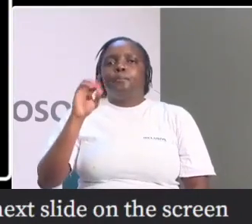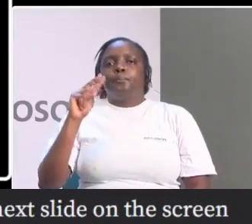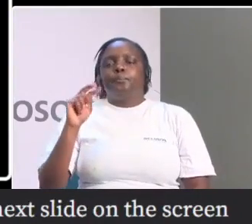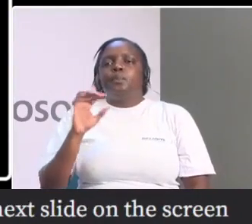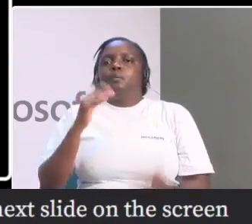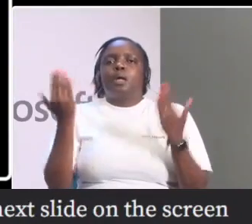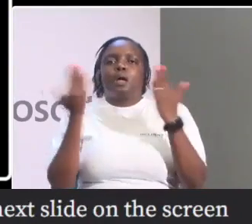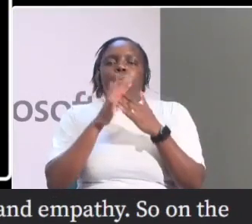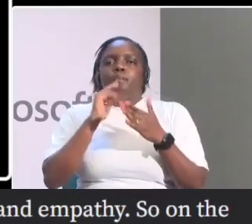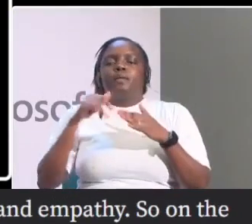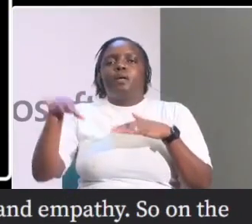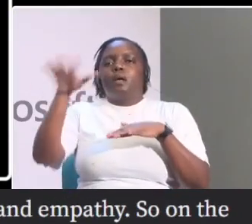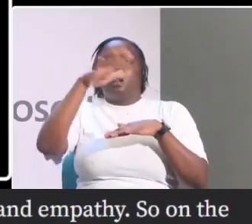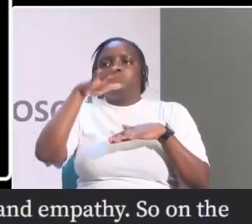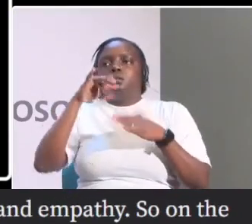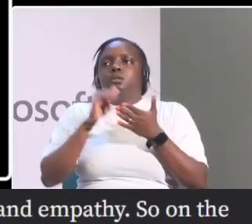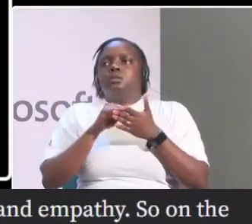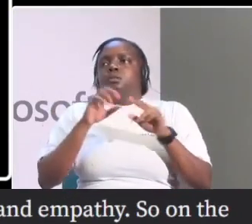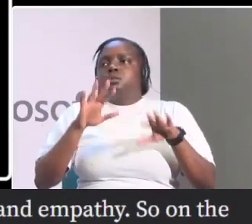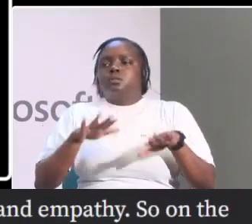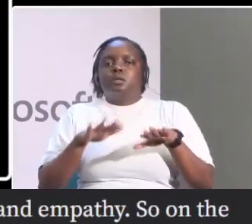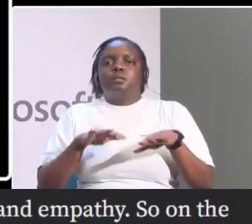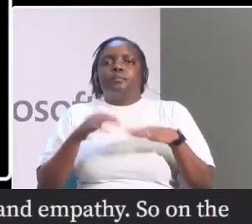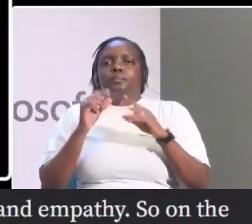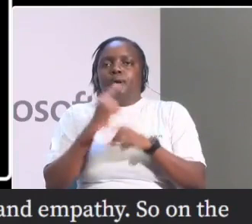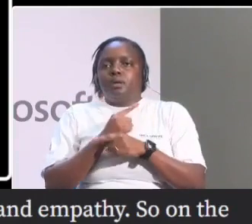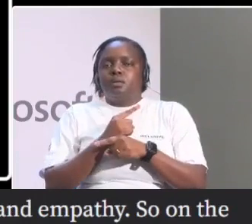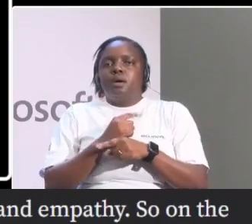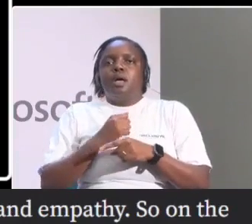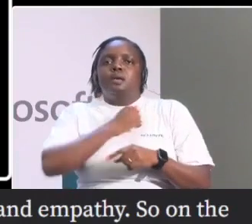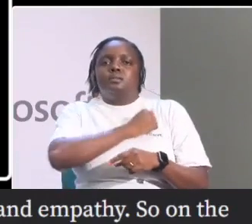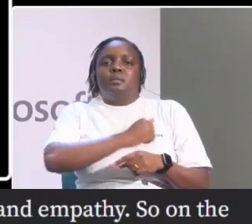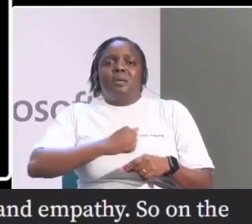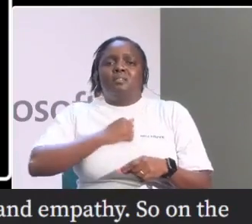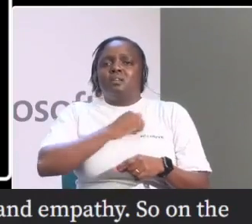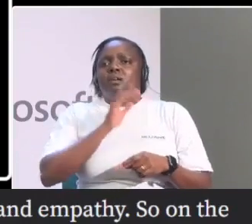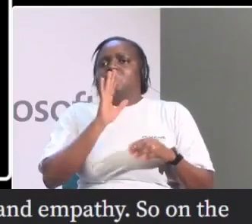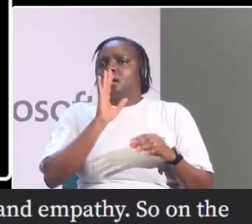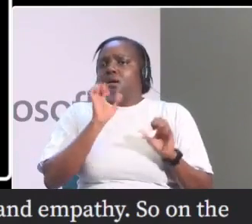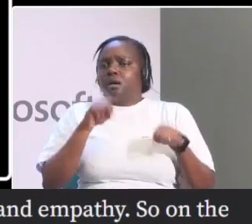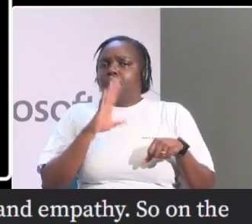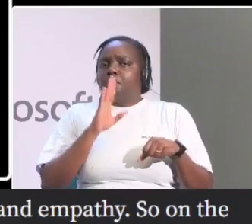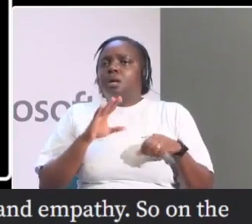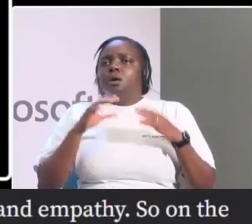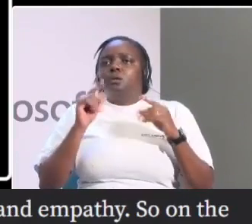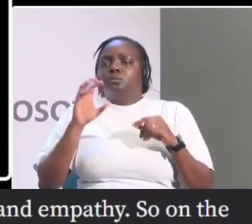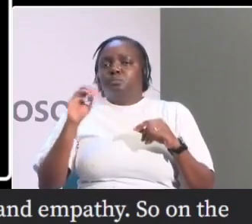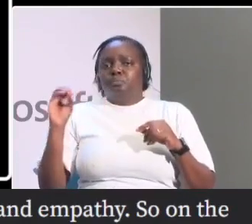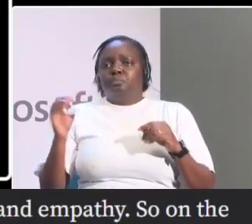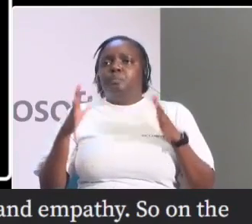the clouds, and it says just right. So sympathy can be too much. My father passed away 3 years ago,